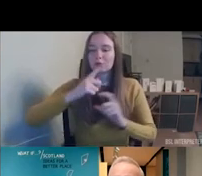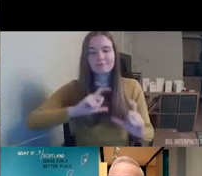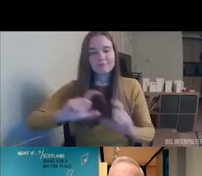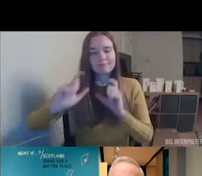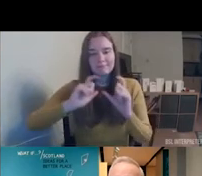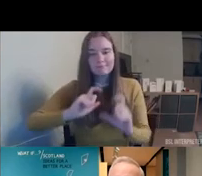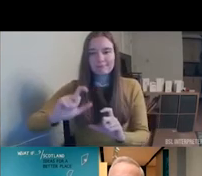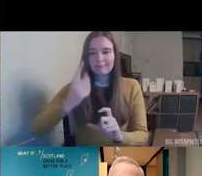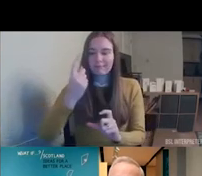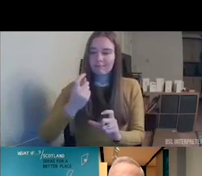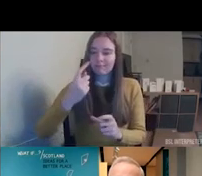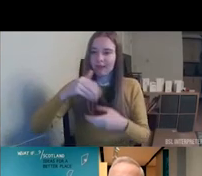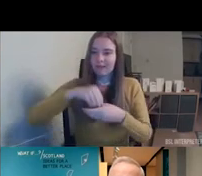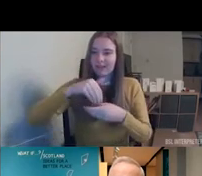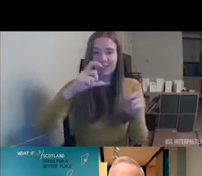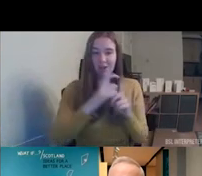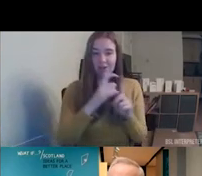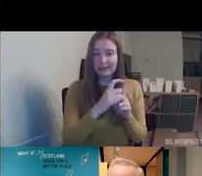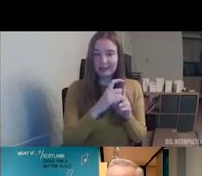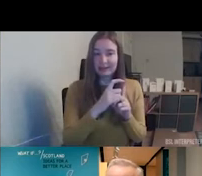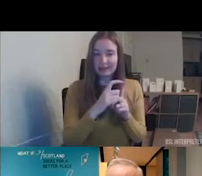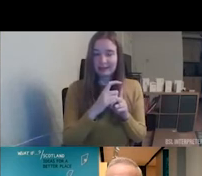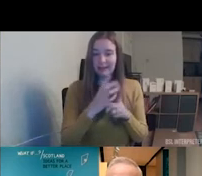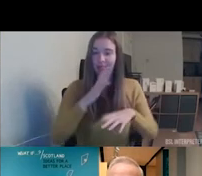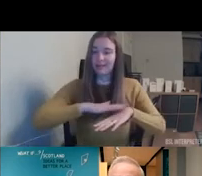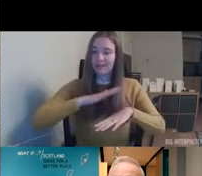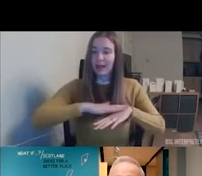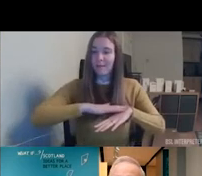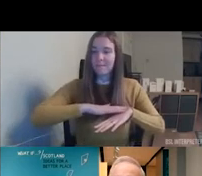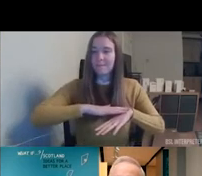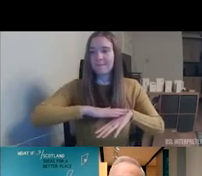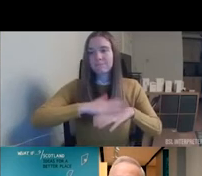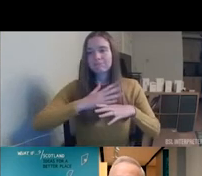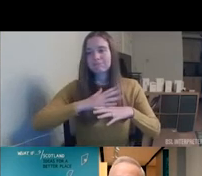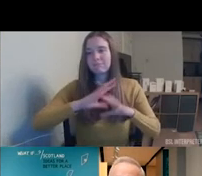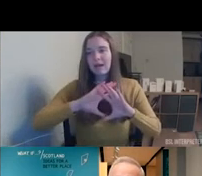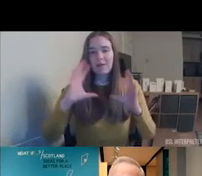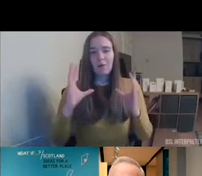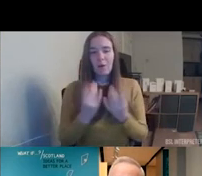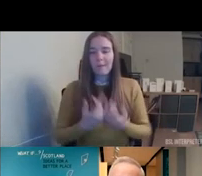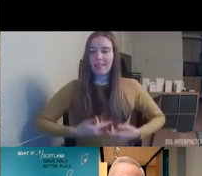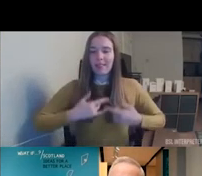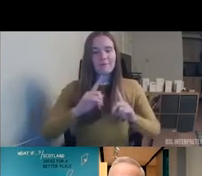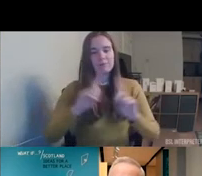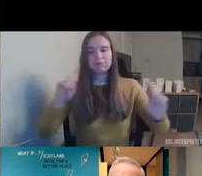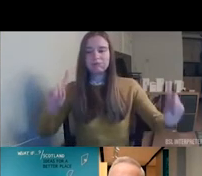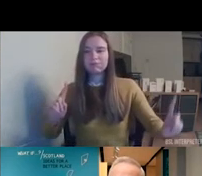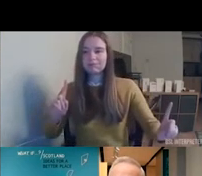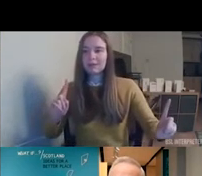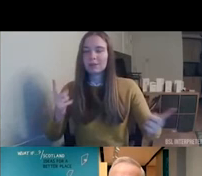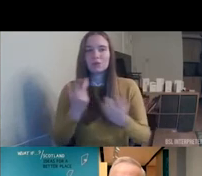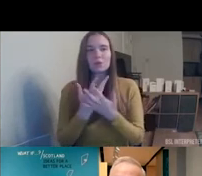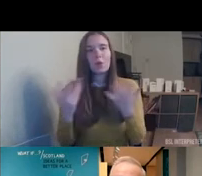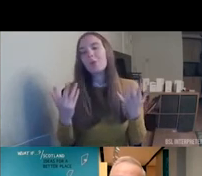in Dundee that the time when everybody's been living apart, and so many rules